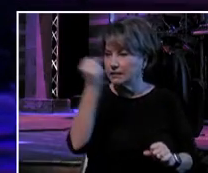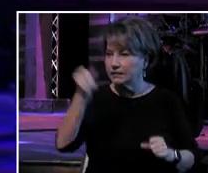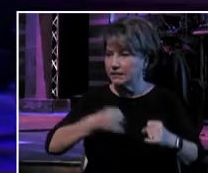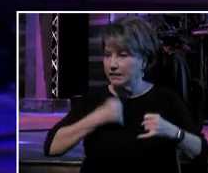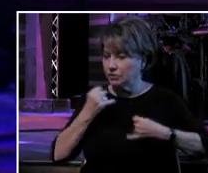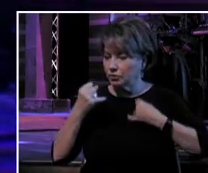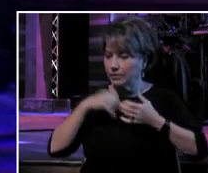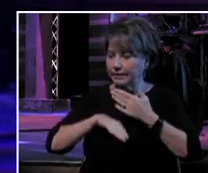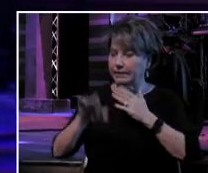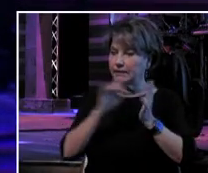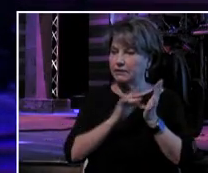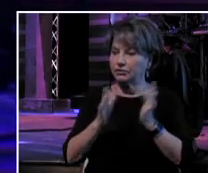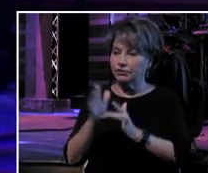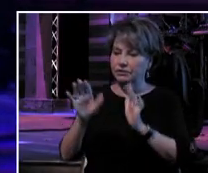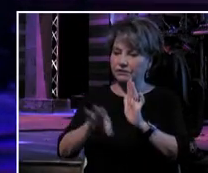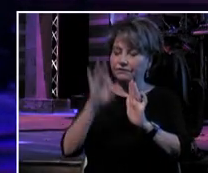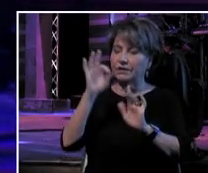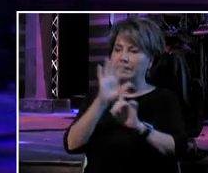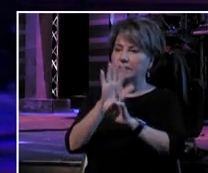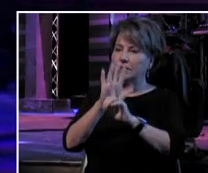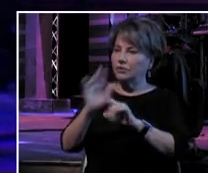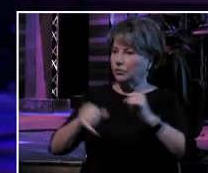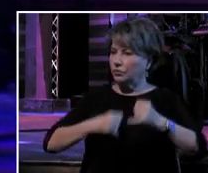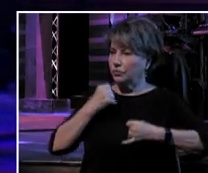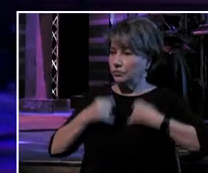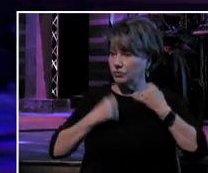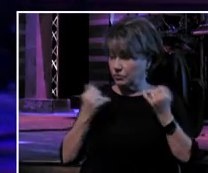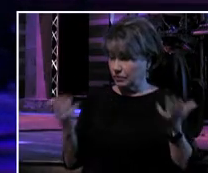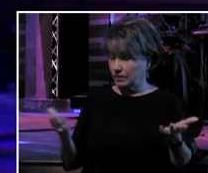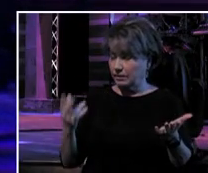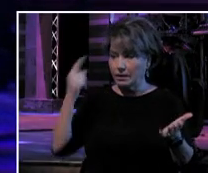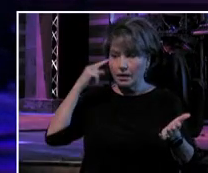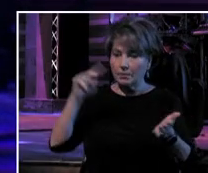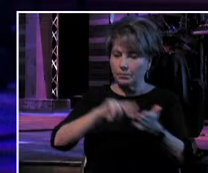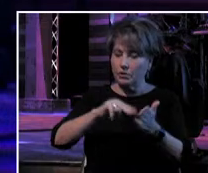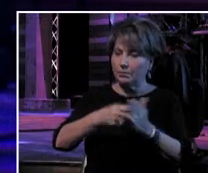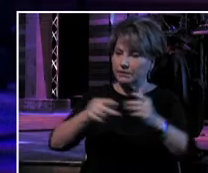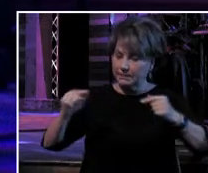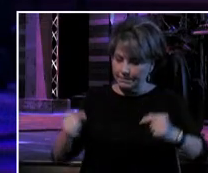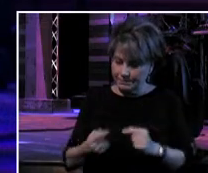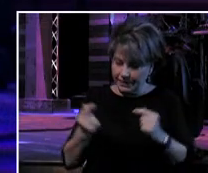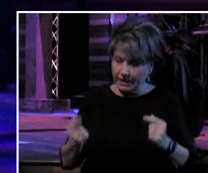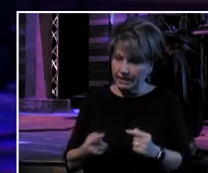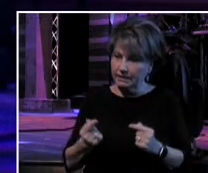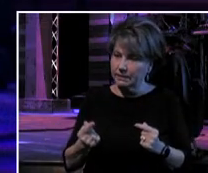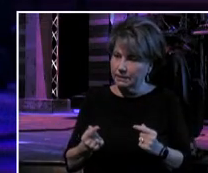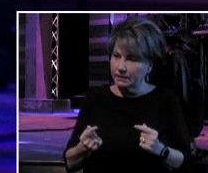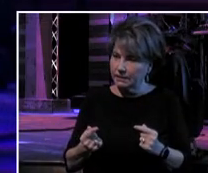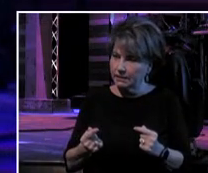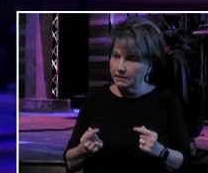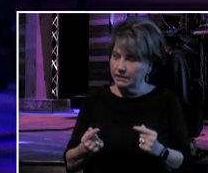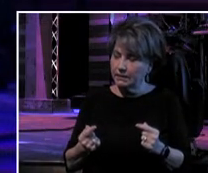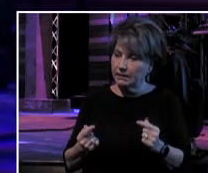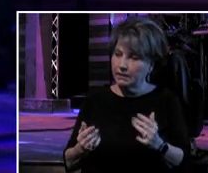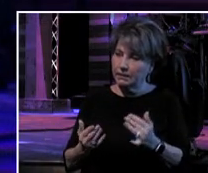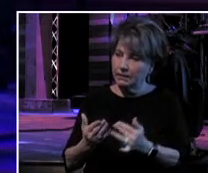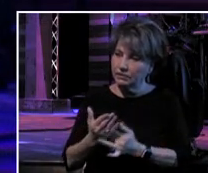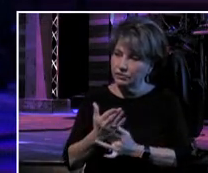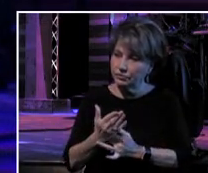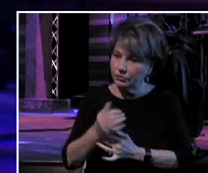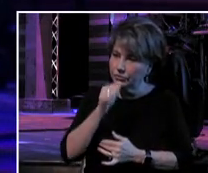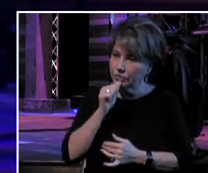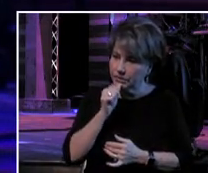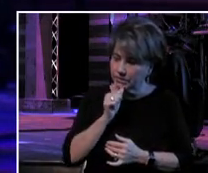Jesus. Find your joy. It gives purpose in pain. It sees death as gain. We're going